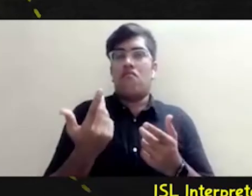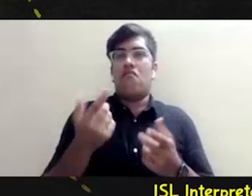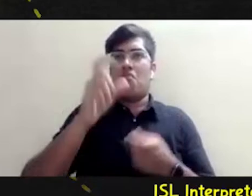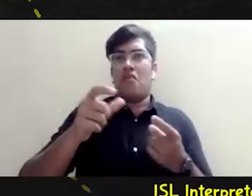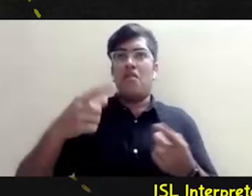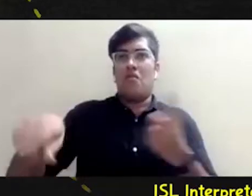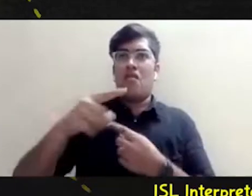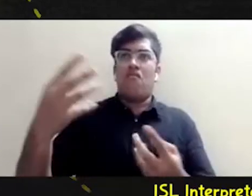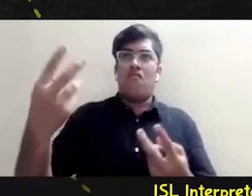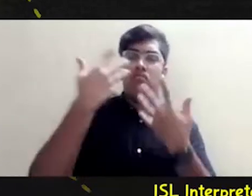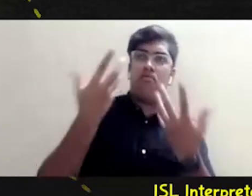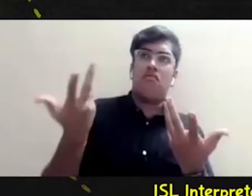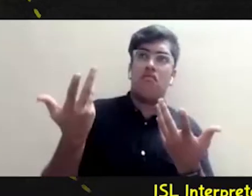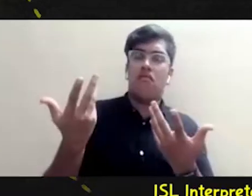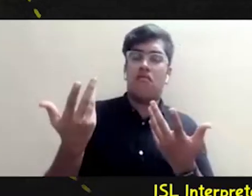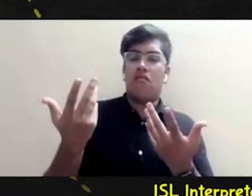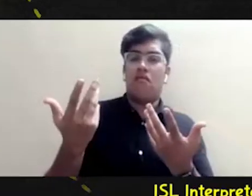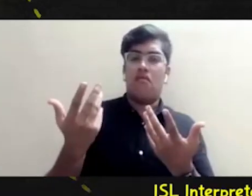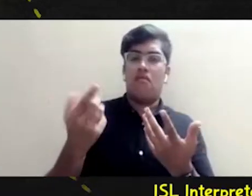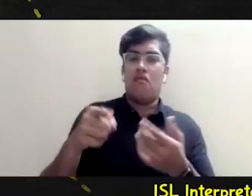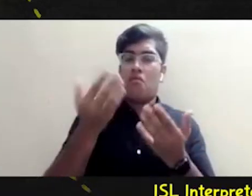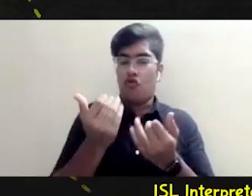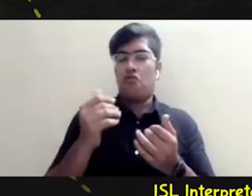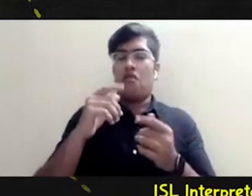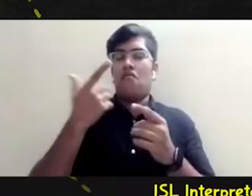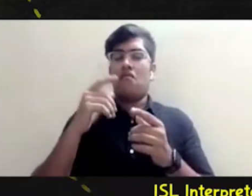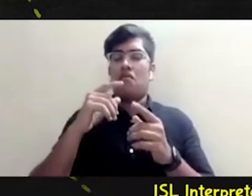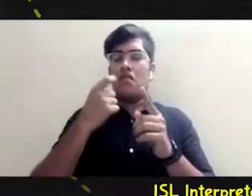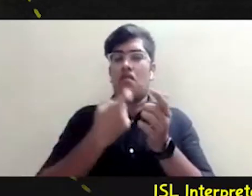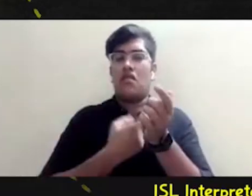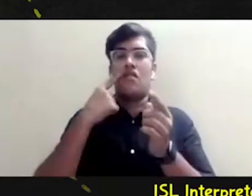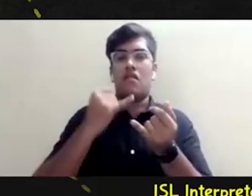is come on to you. So sometimes putting your data is also